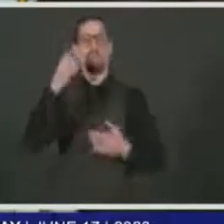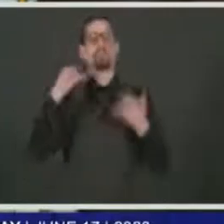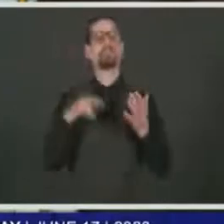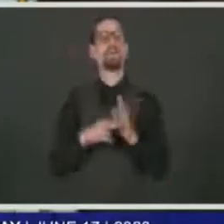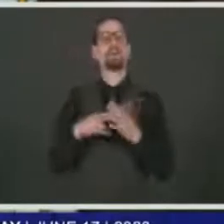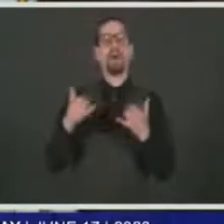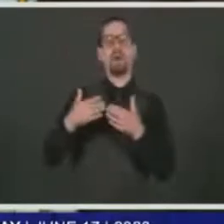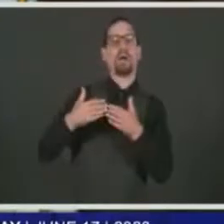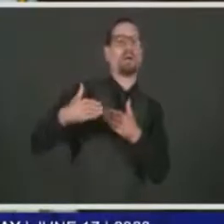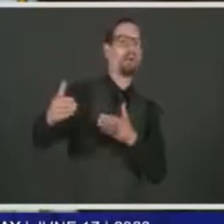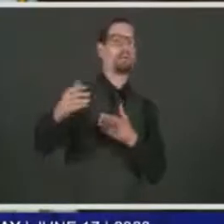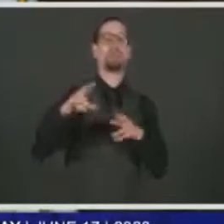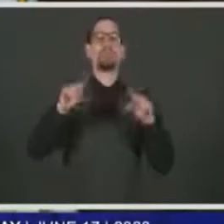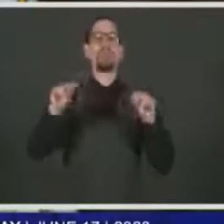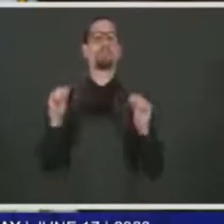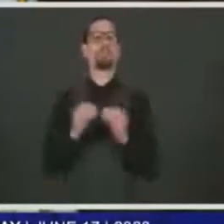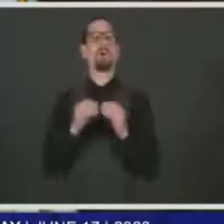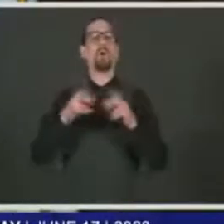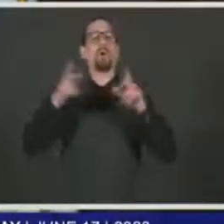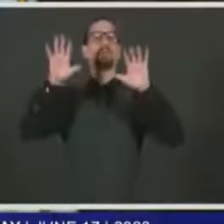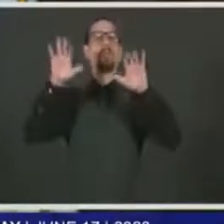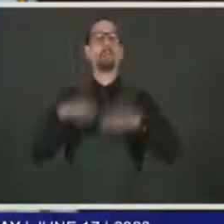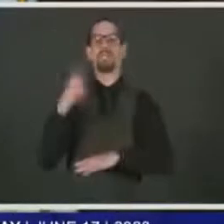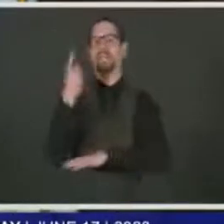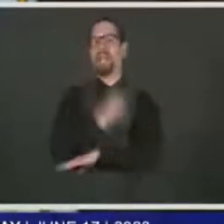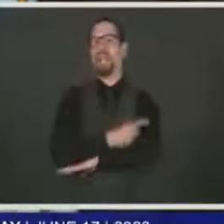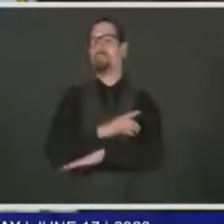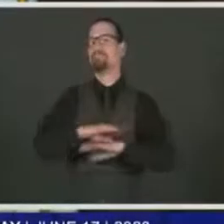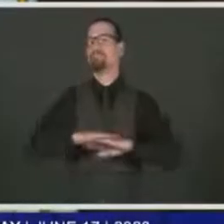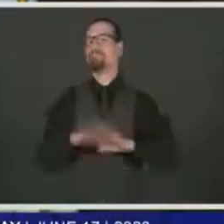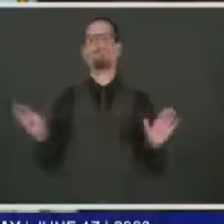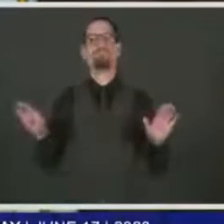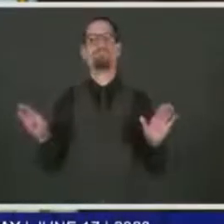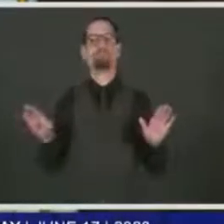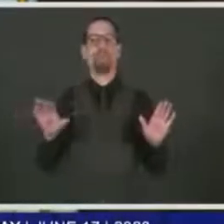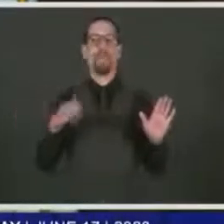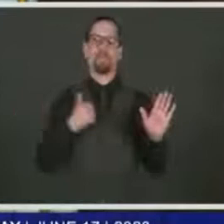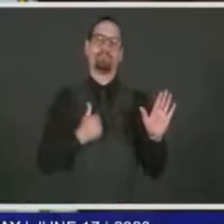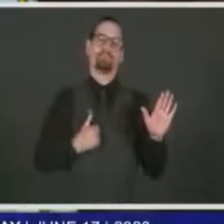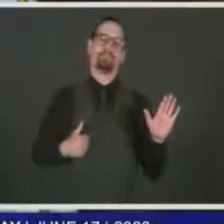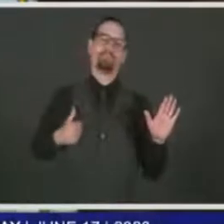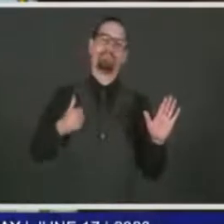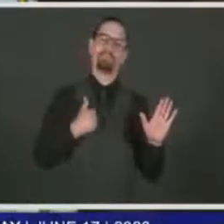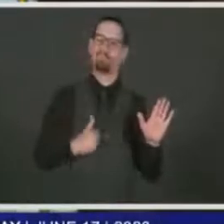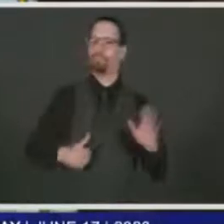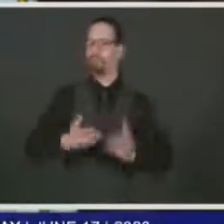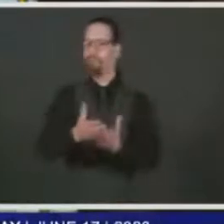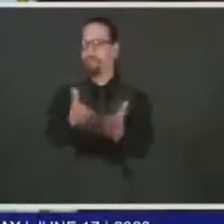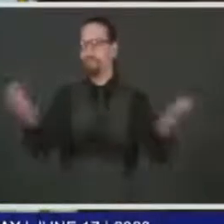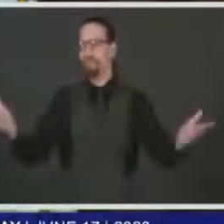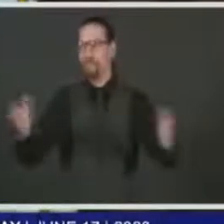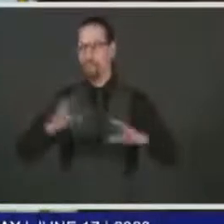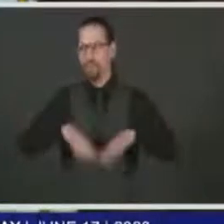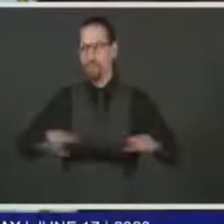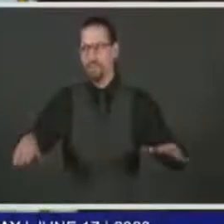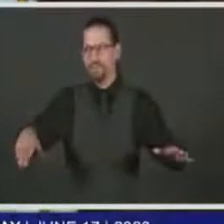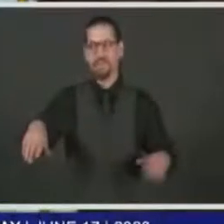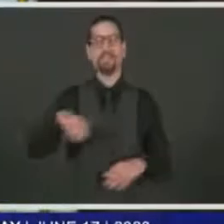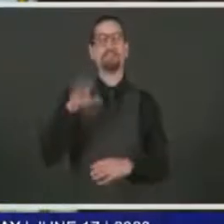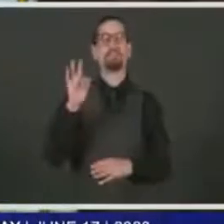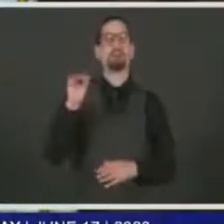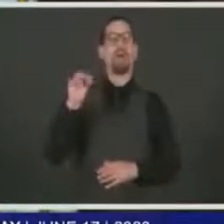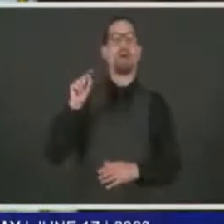all the kids. You're not going to have snow days anymore. You're not going to miss learning. You're going to stay home and do your work in a distanced